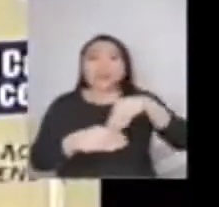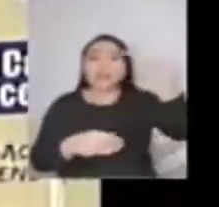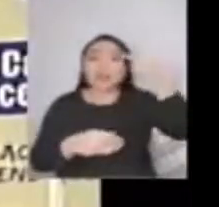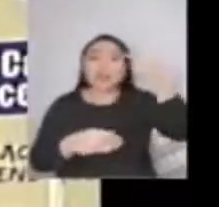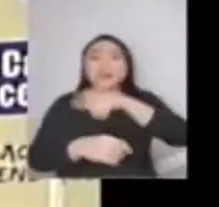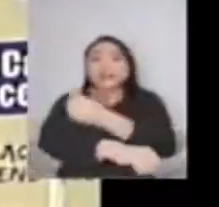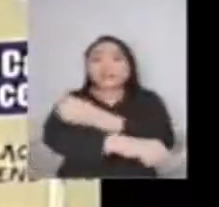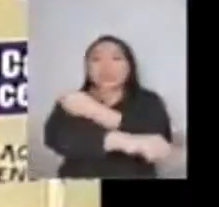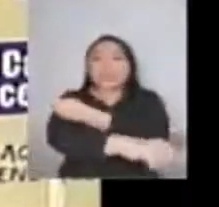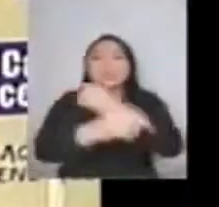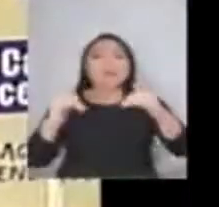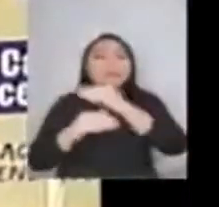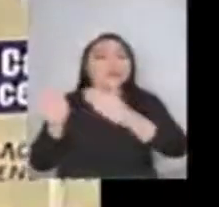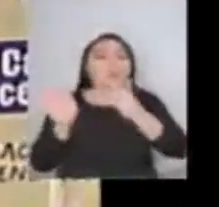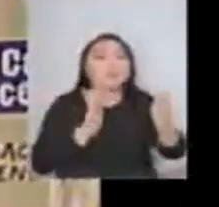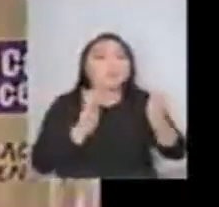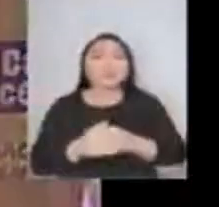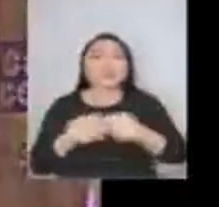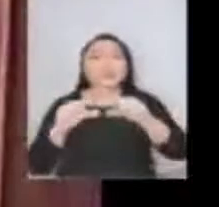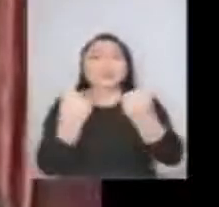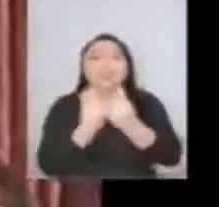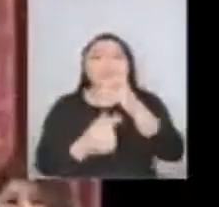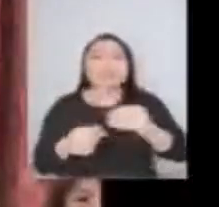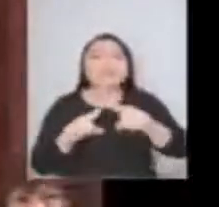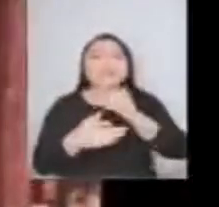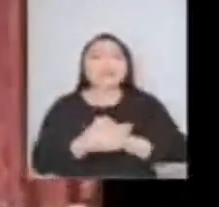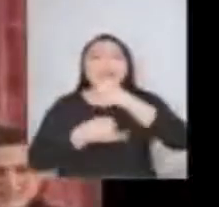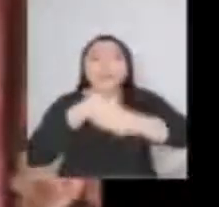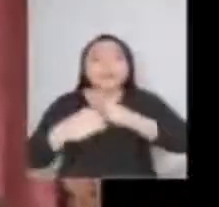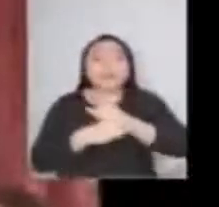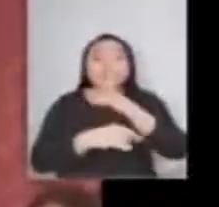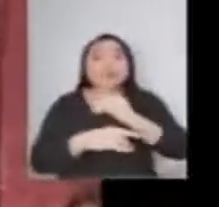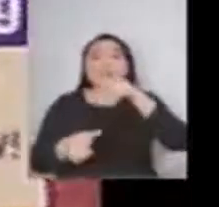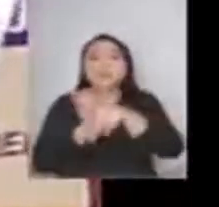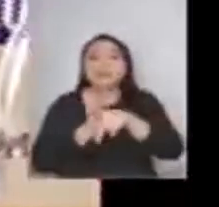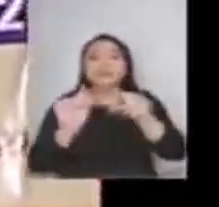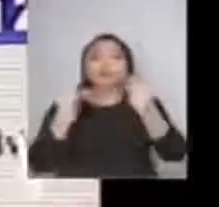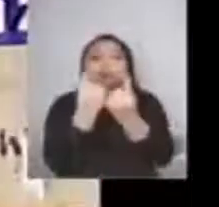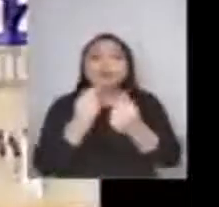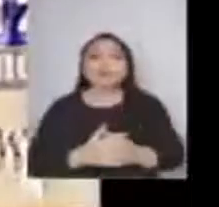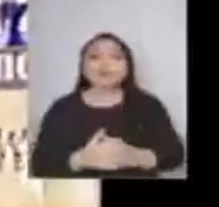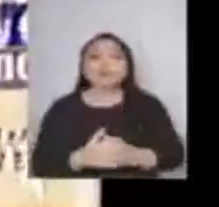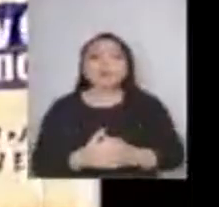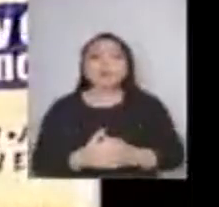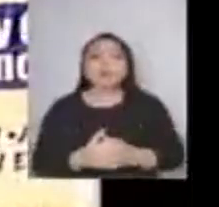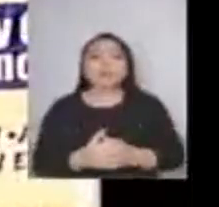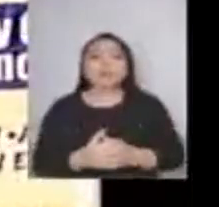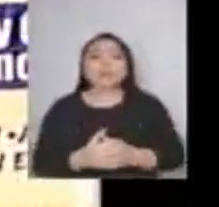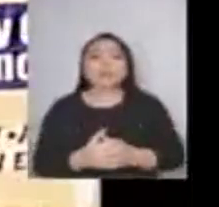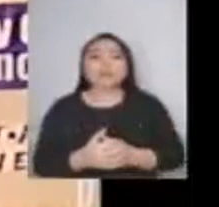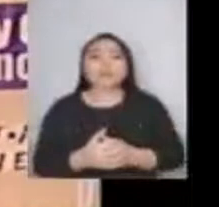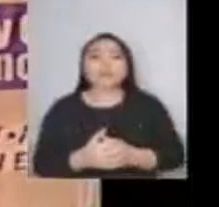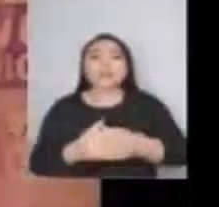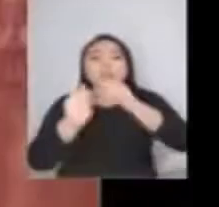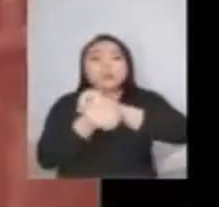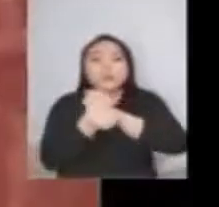Institutional mechanisms that include structures, strategies, processes, reward system, penal sanctions, and funding to ensure